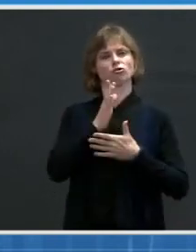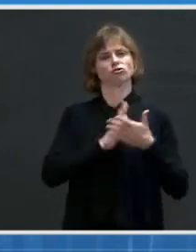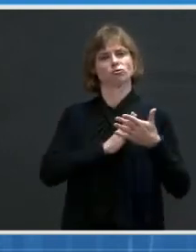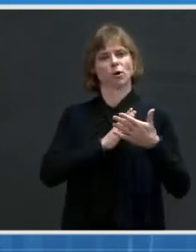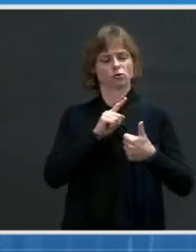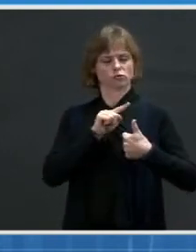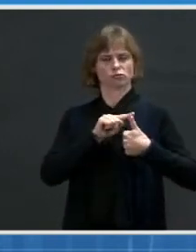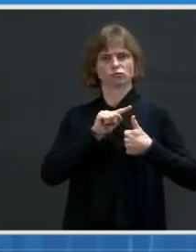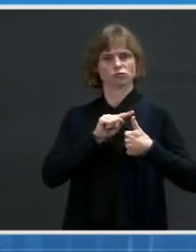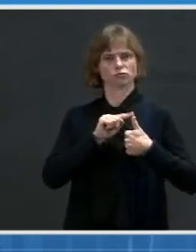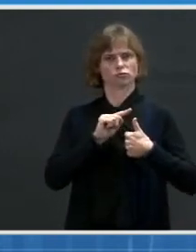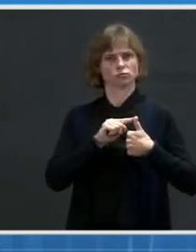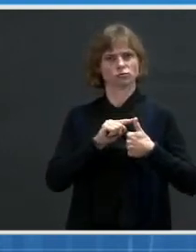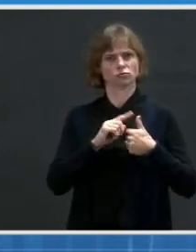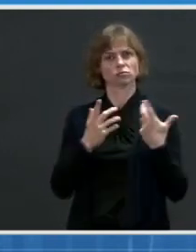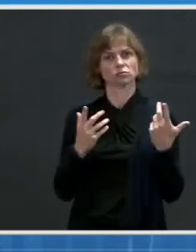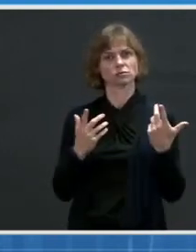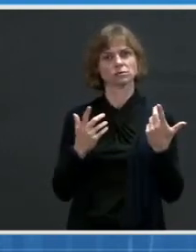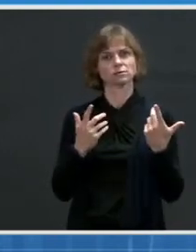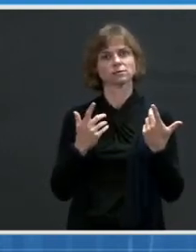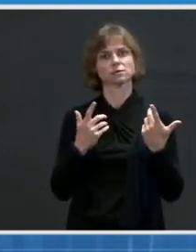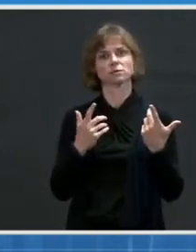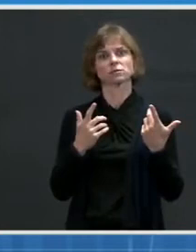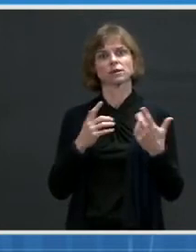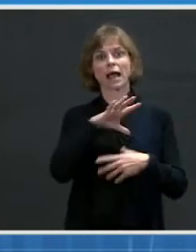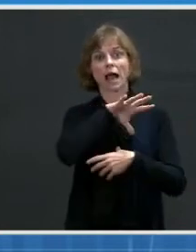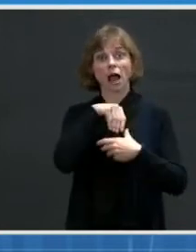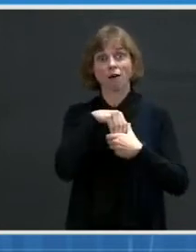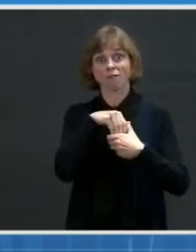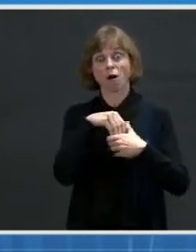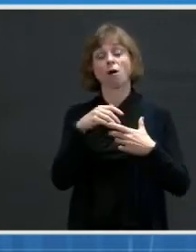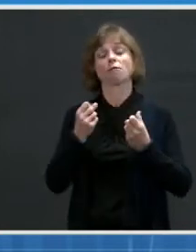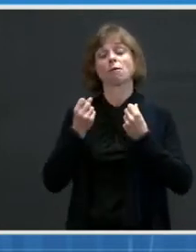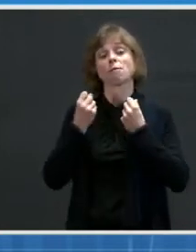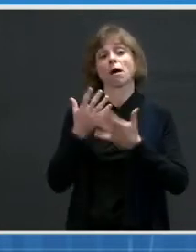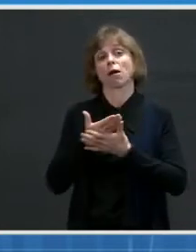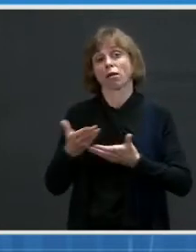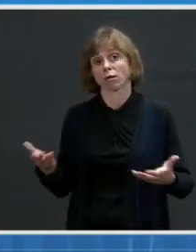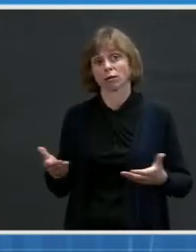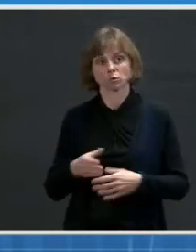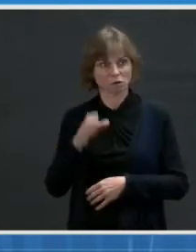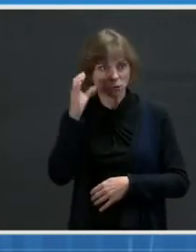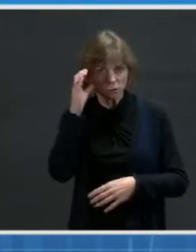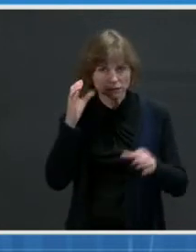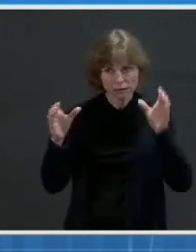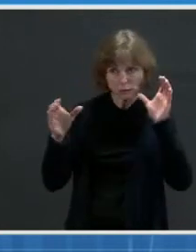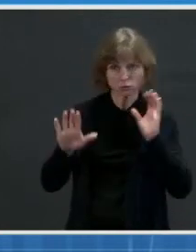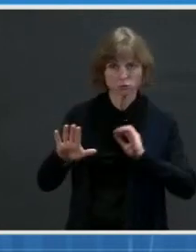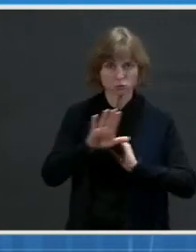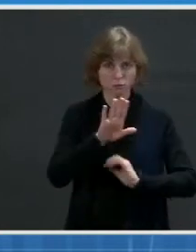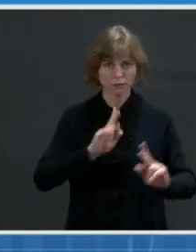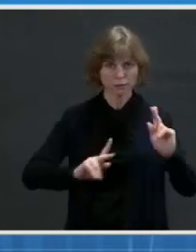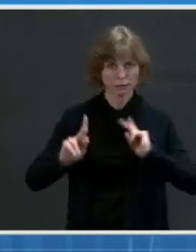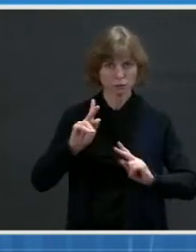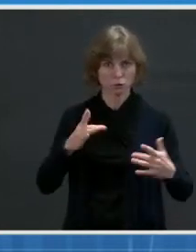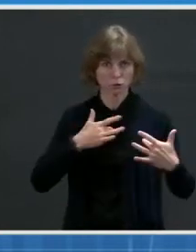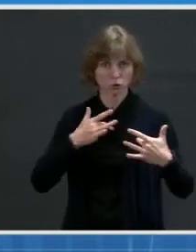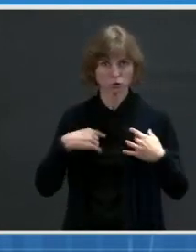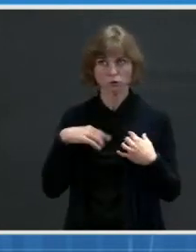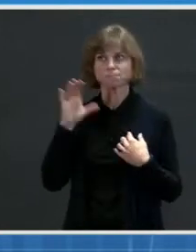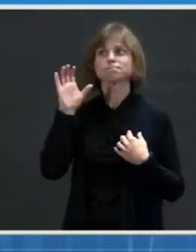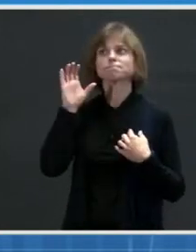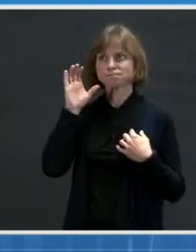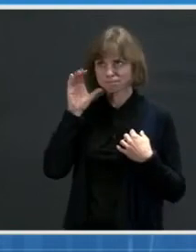has entailed a significant number of activities: listening to the public's concerns, hearing from